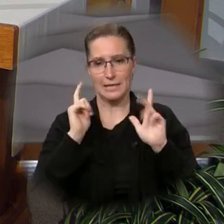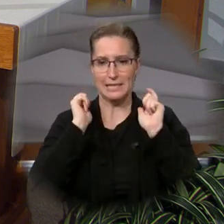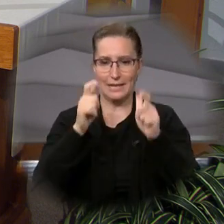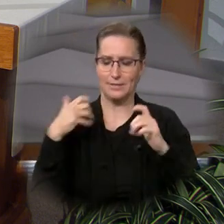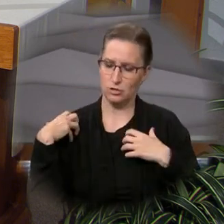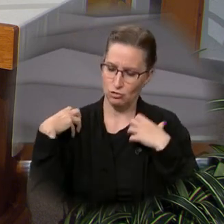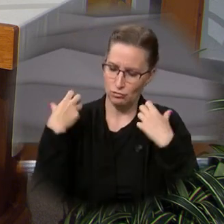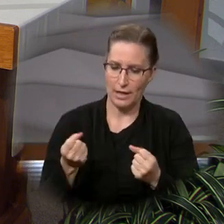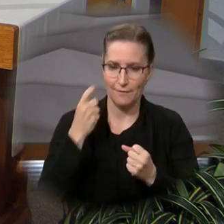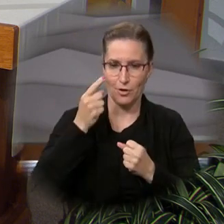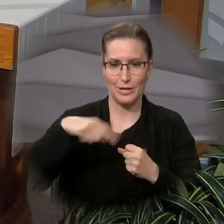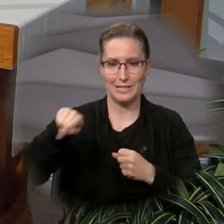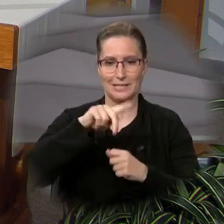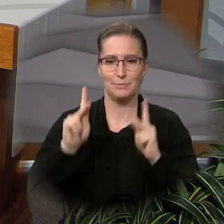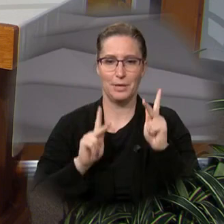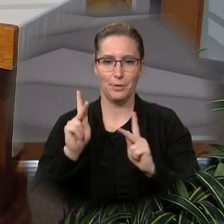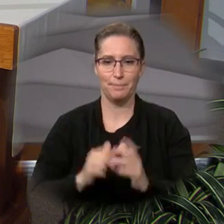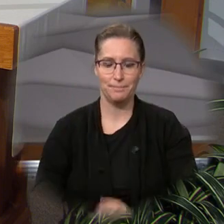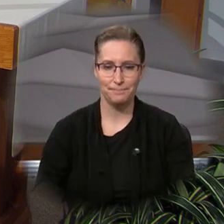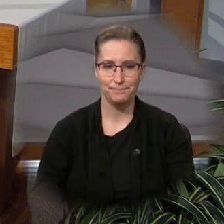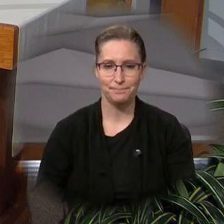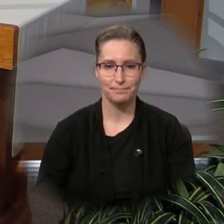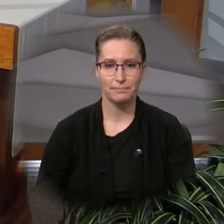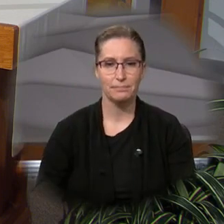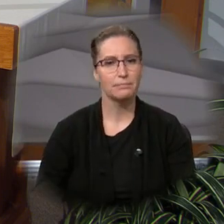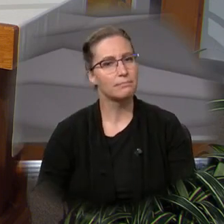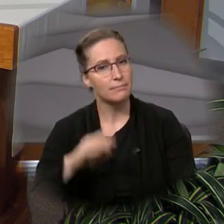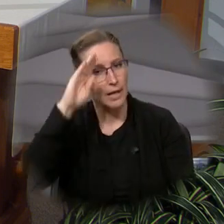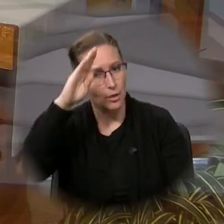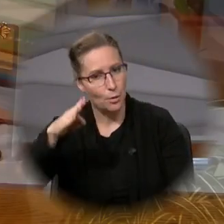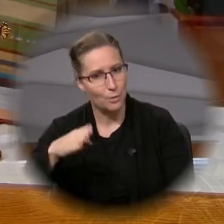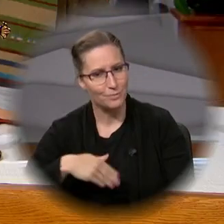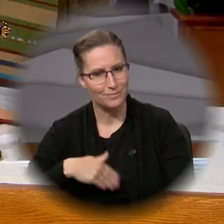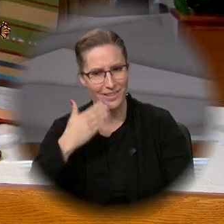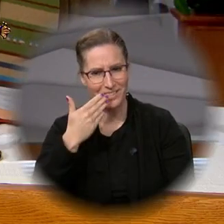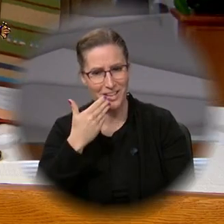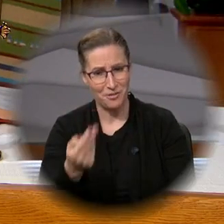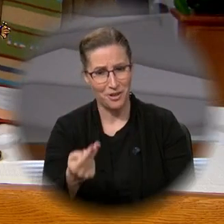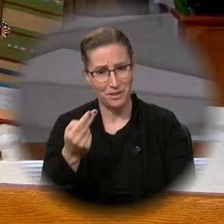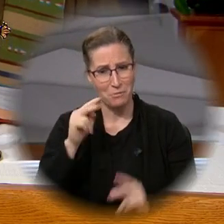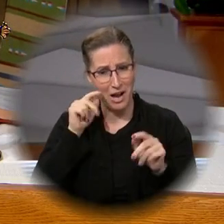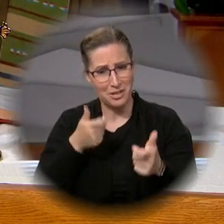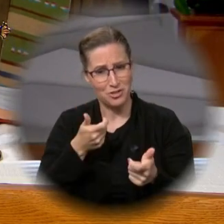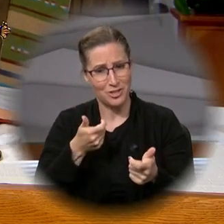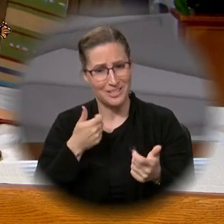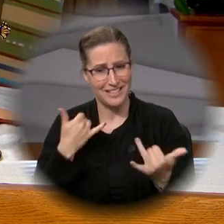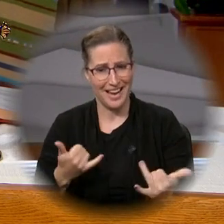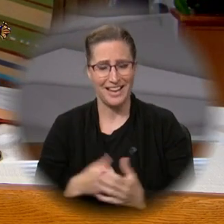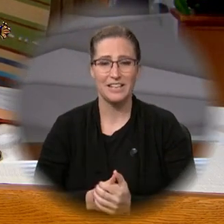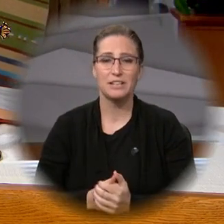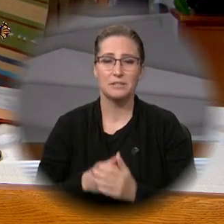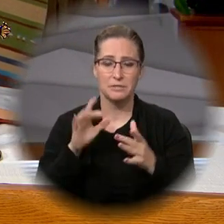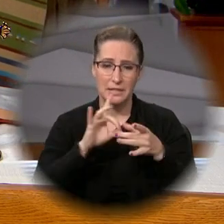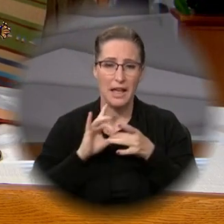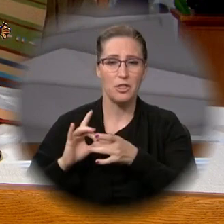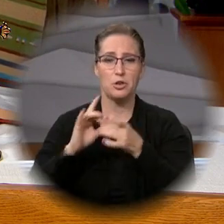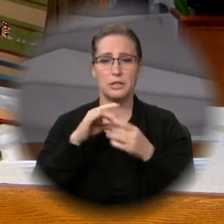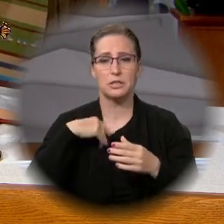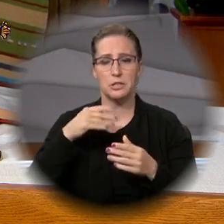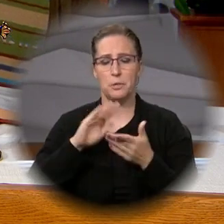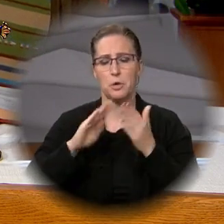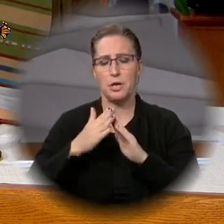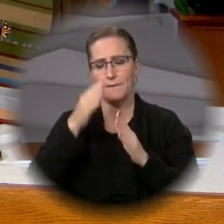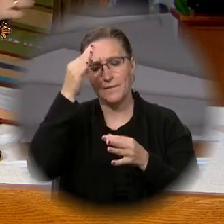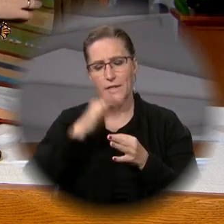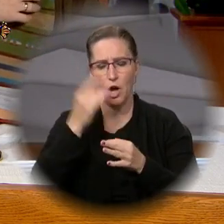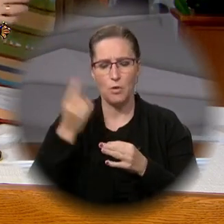and strength to his people. Hello. Thank you for joining us. We come together as a community of faith. We begin always in the